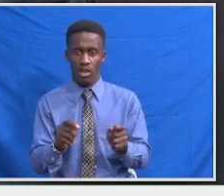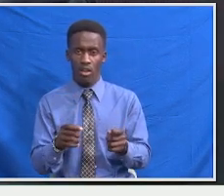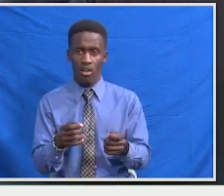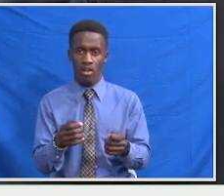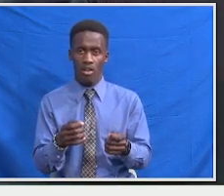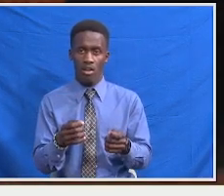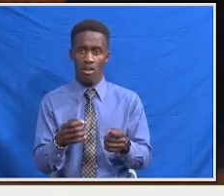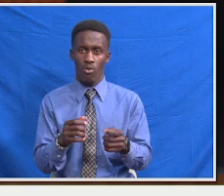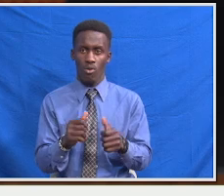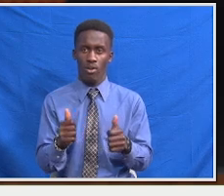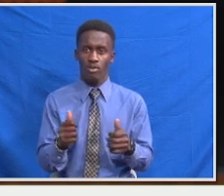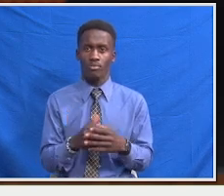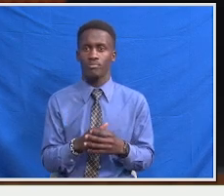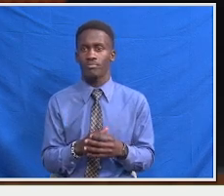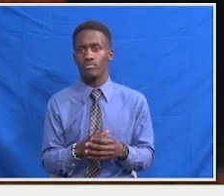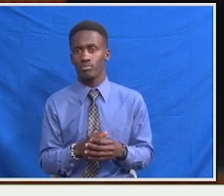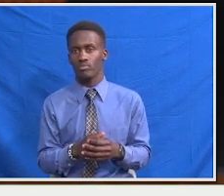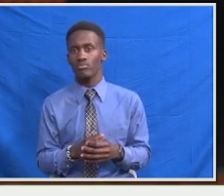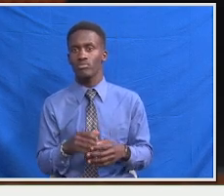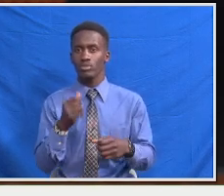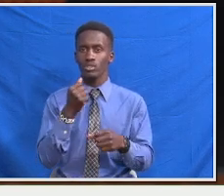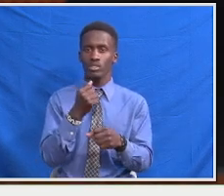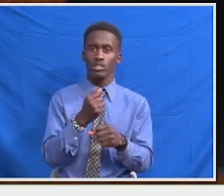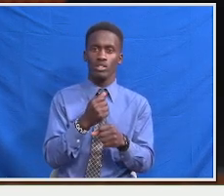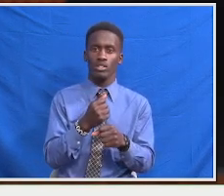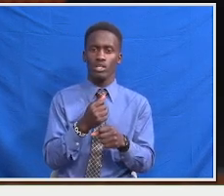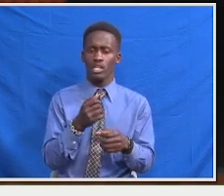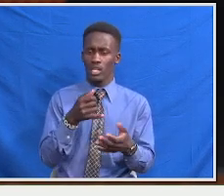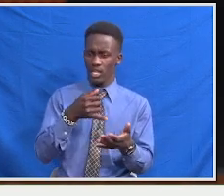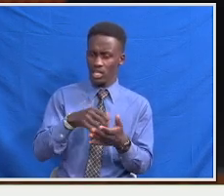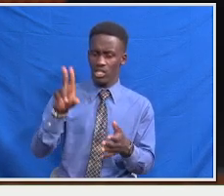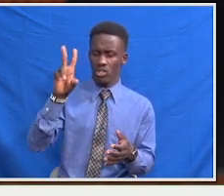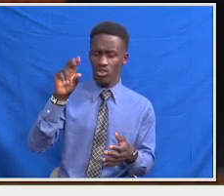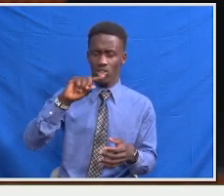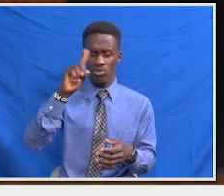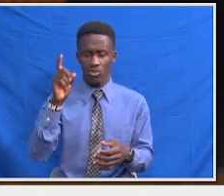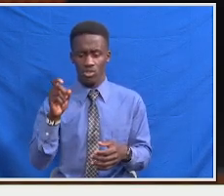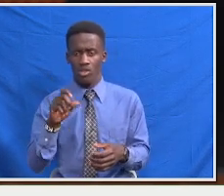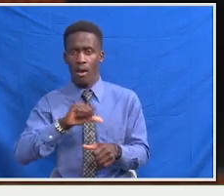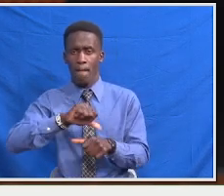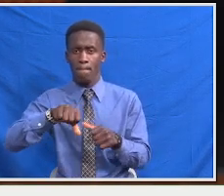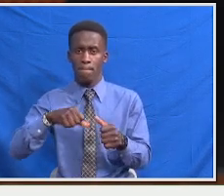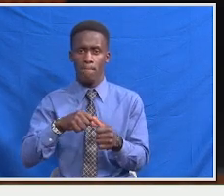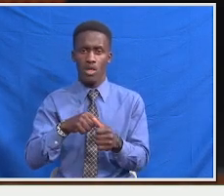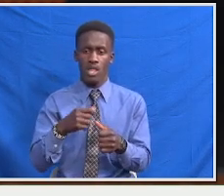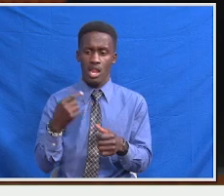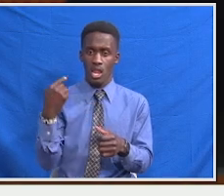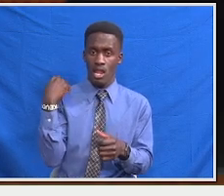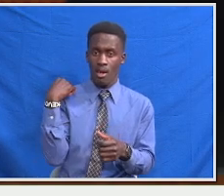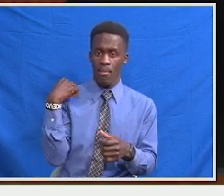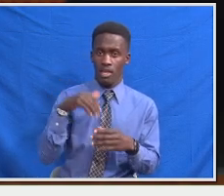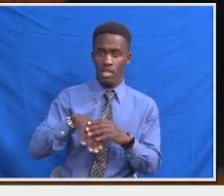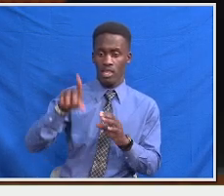standing orders. It is not a question of a majority in the National